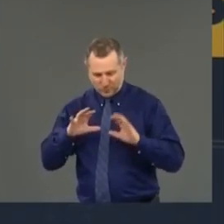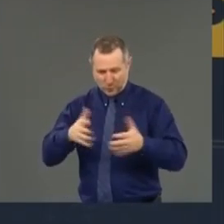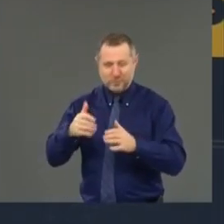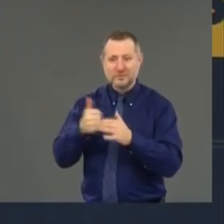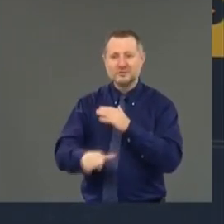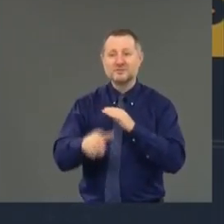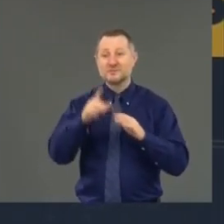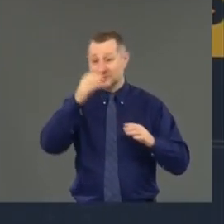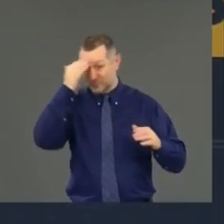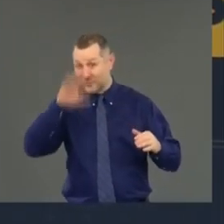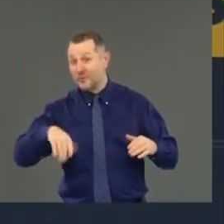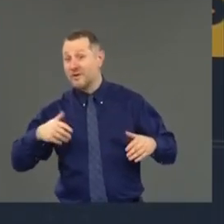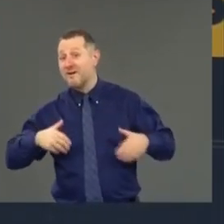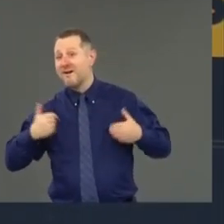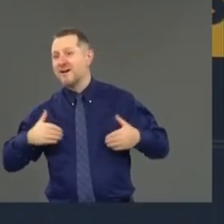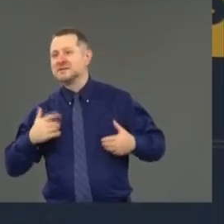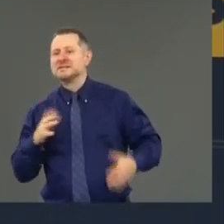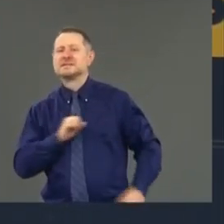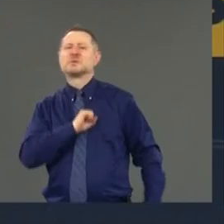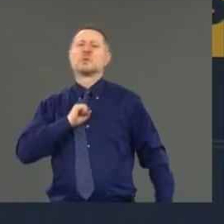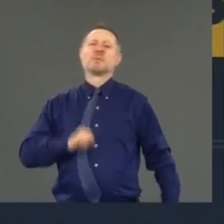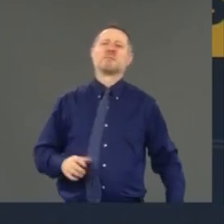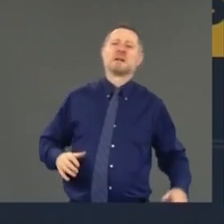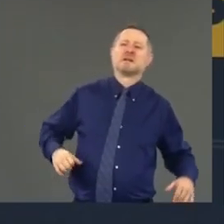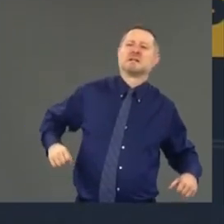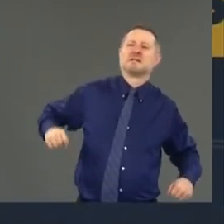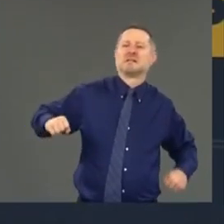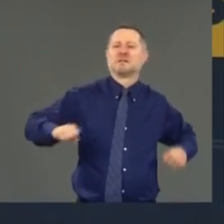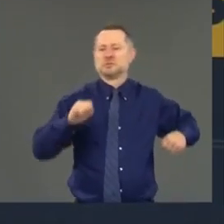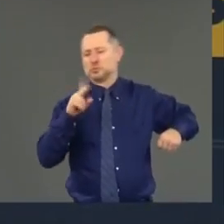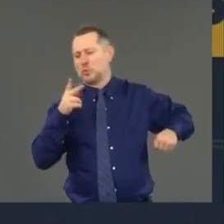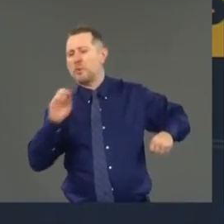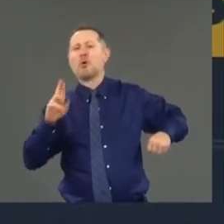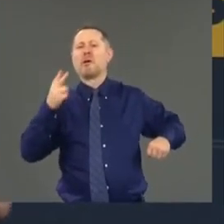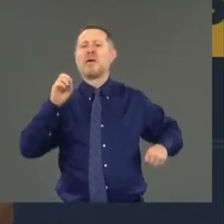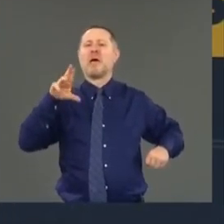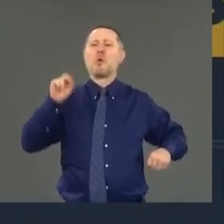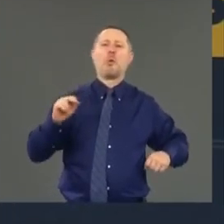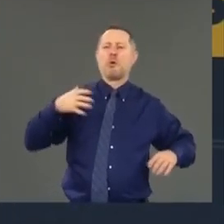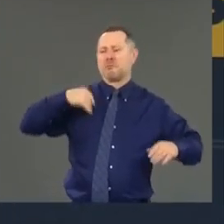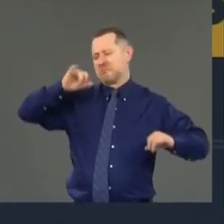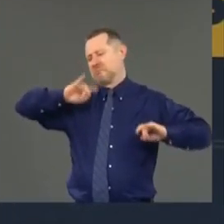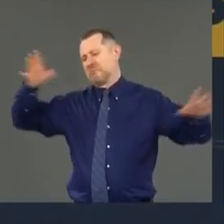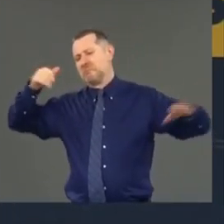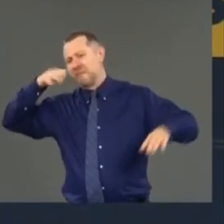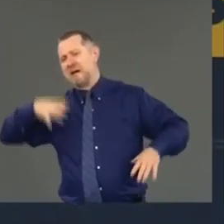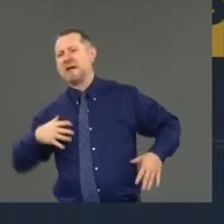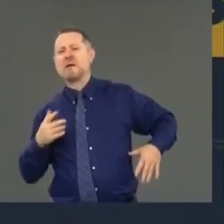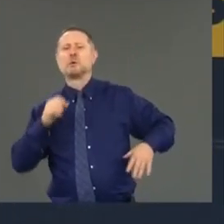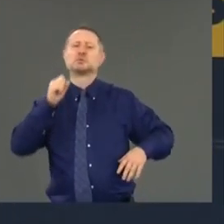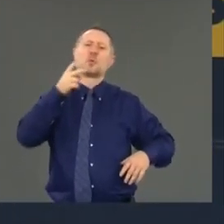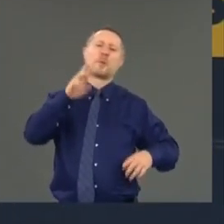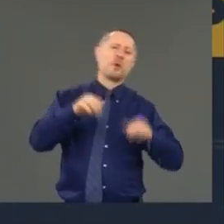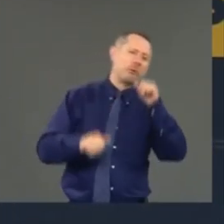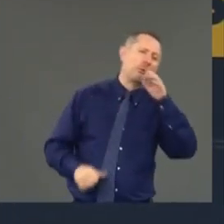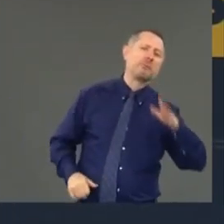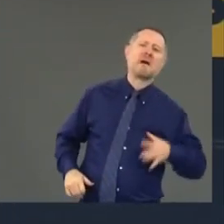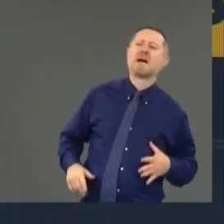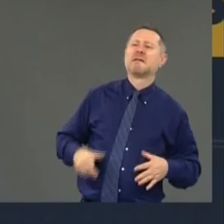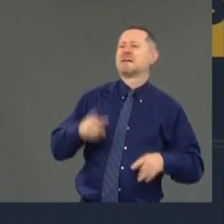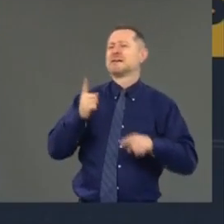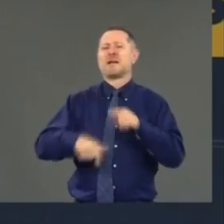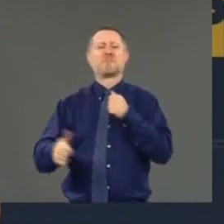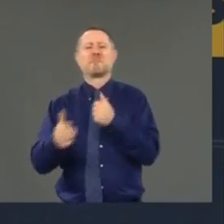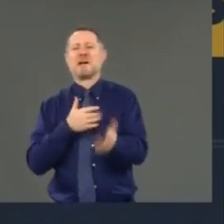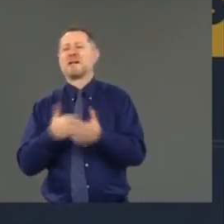They're Superman, Superwoman. Nothing can affect them, which is not true. But even if it were true, you can kill your mother, your father, or